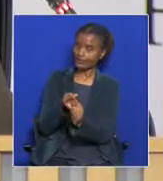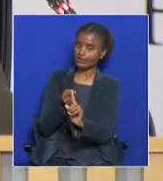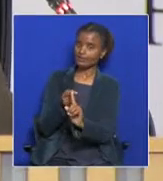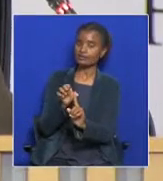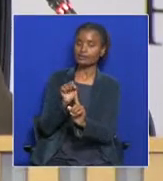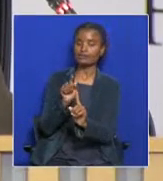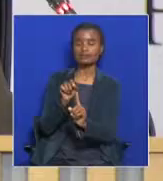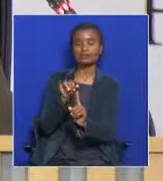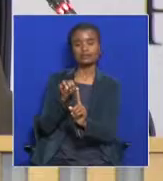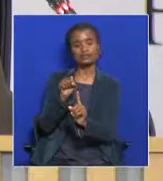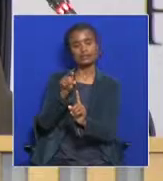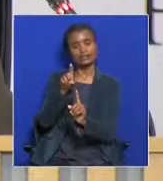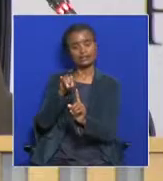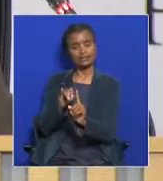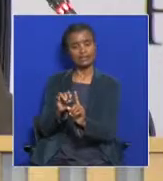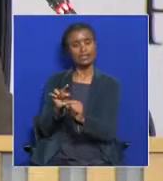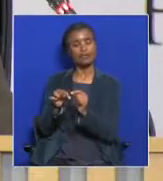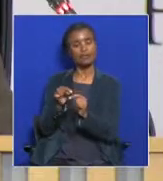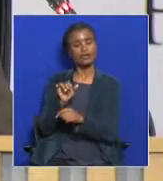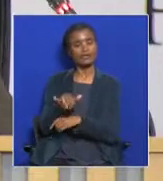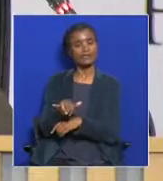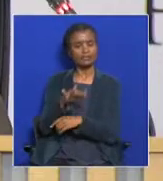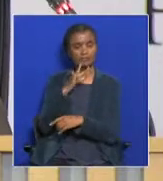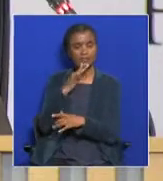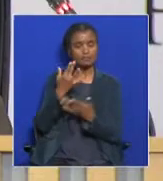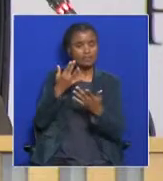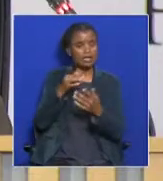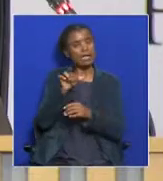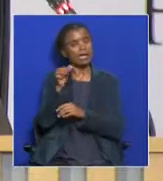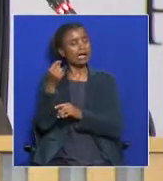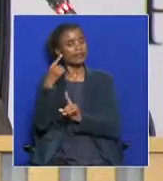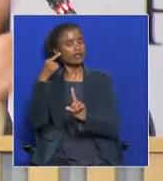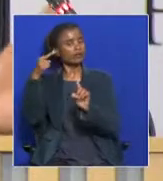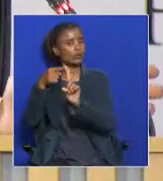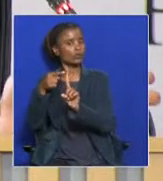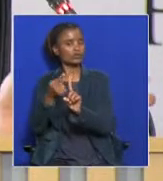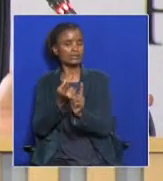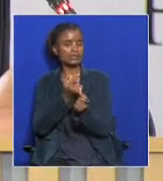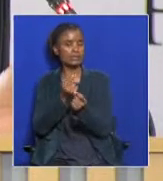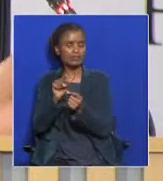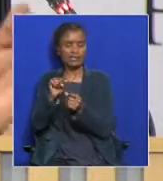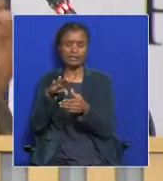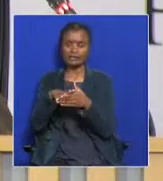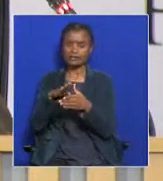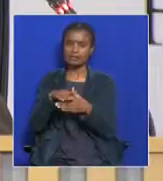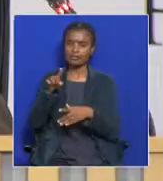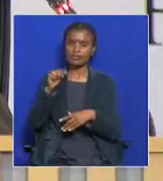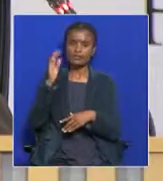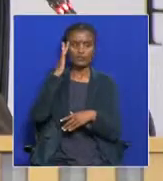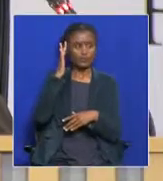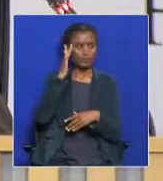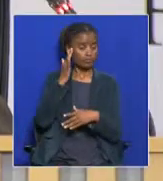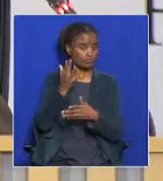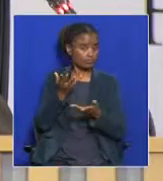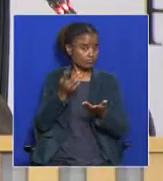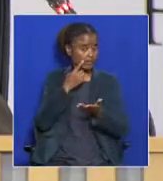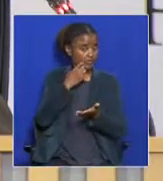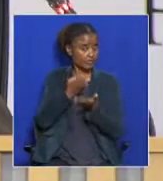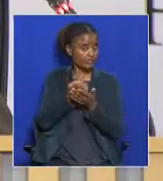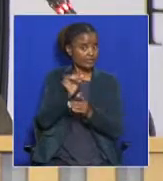motive. There was no reason for me to even know. I'm not sure exactly what his evidence was, but I didn't